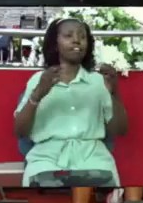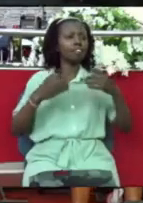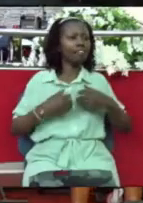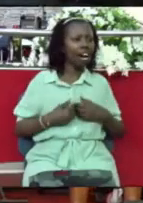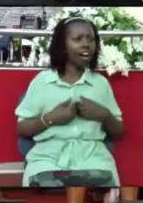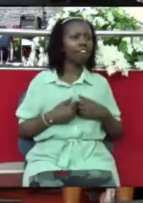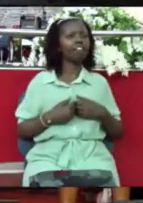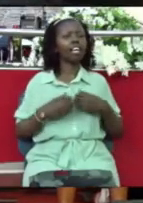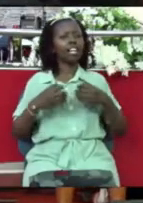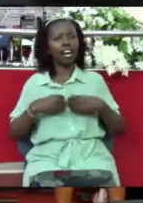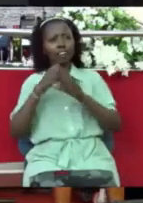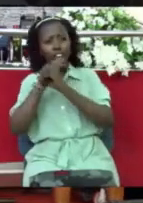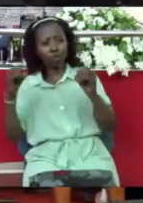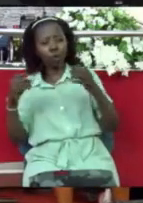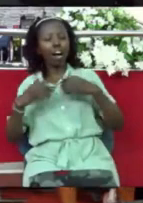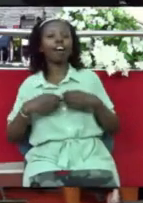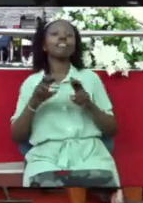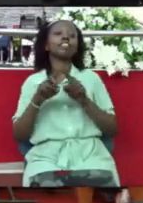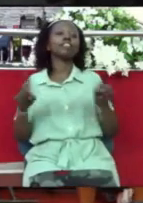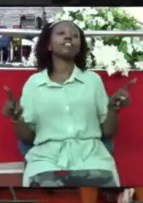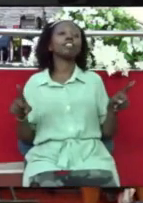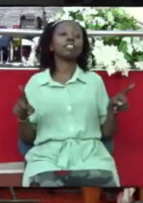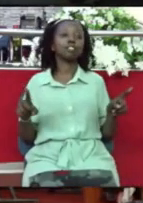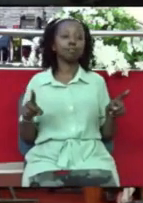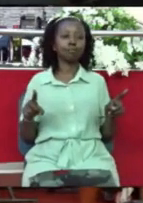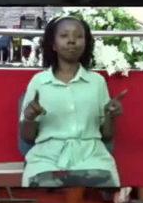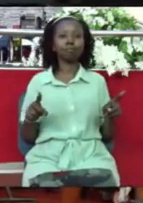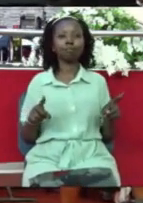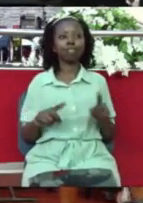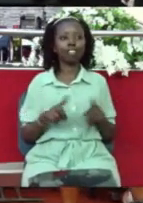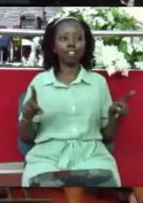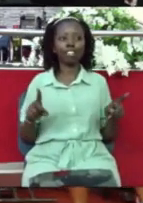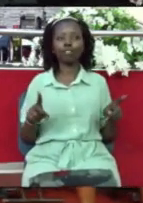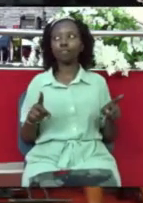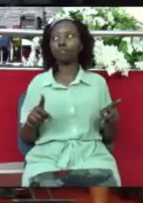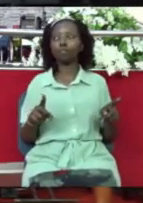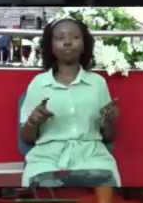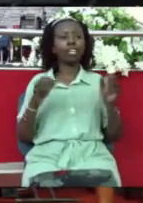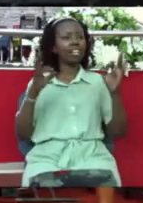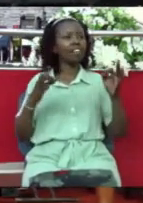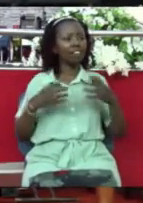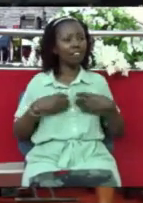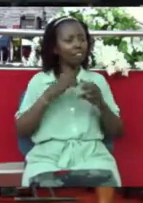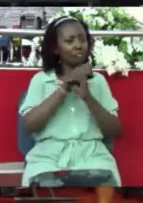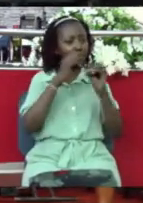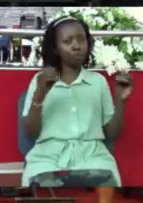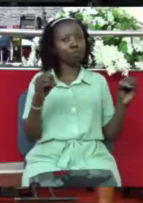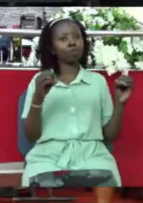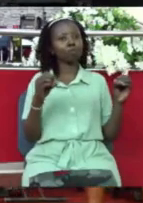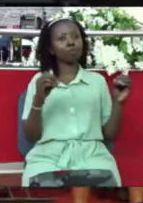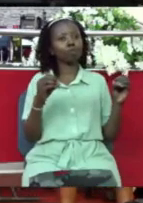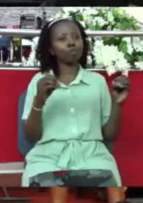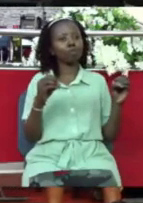kuna tofauti. When you have money and when you don't have money, there is a difference. Kama hauna. If you don't have.